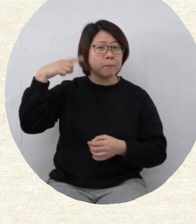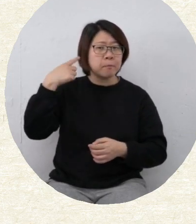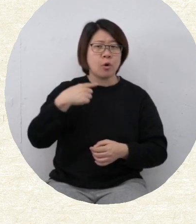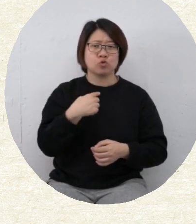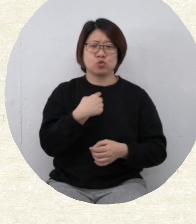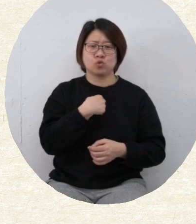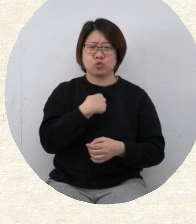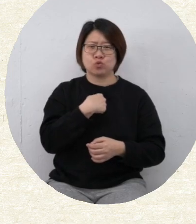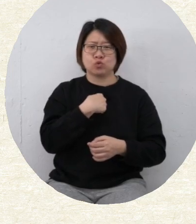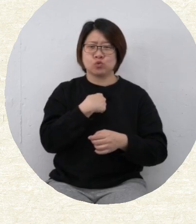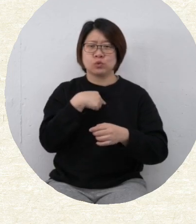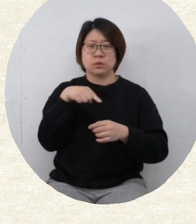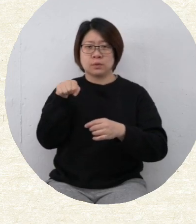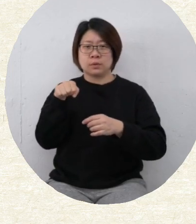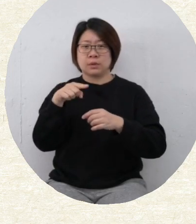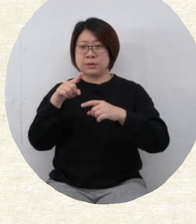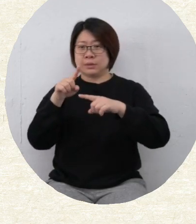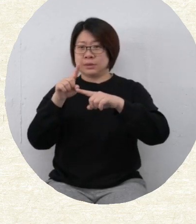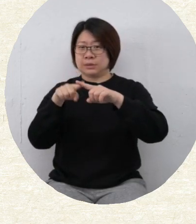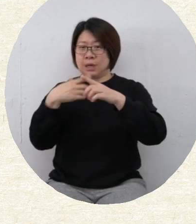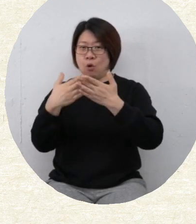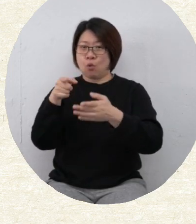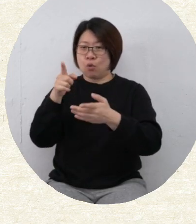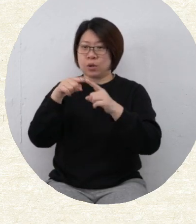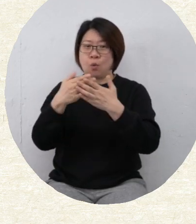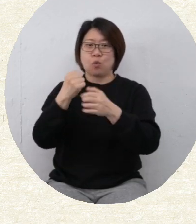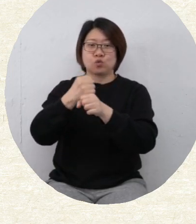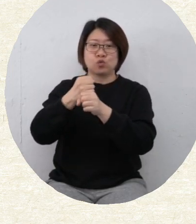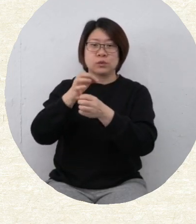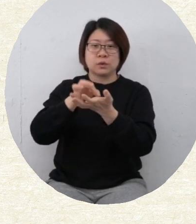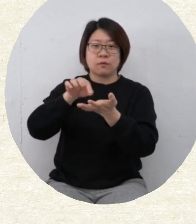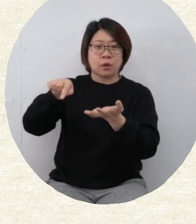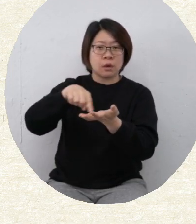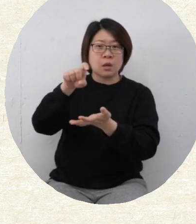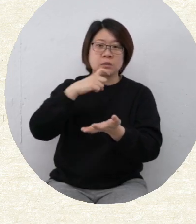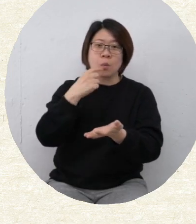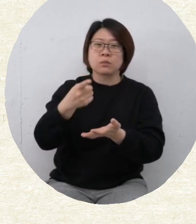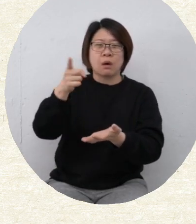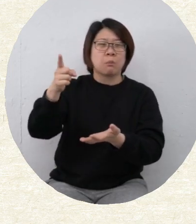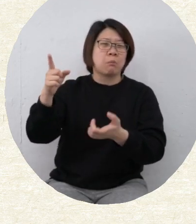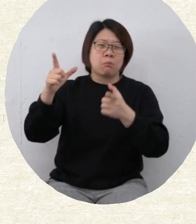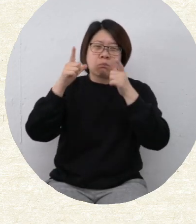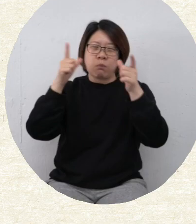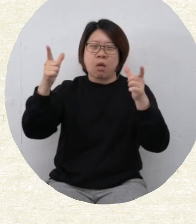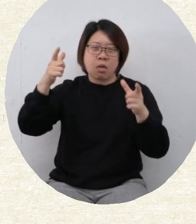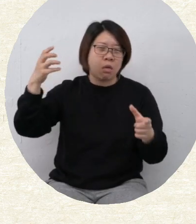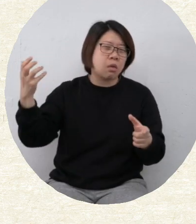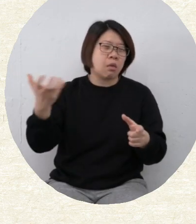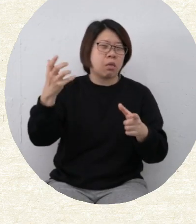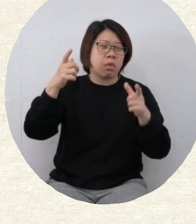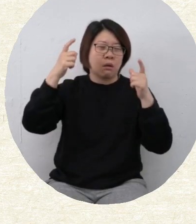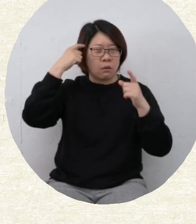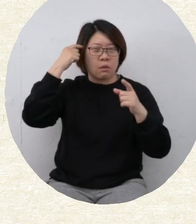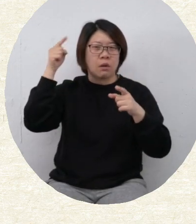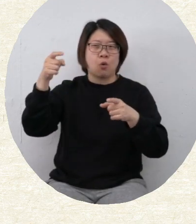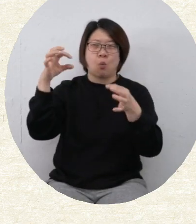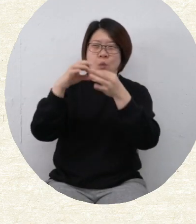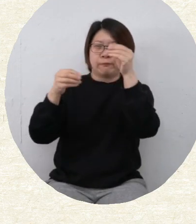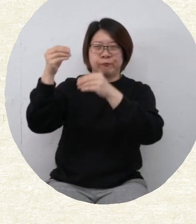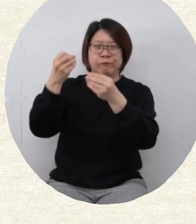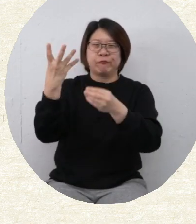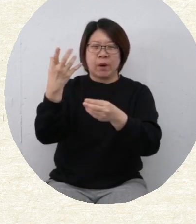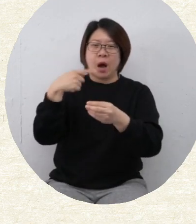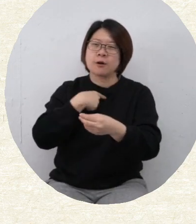Not at the level where that's the main thing that I do, but just kind of to learn the logic